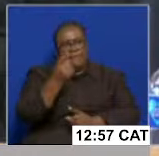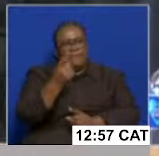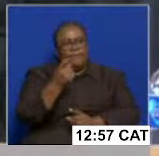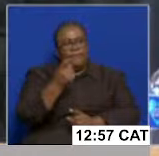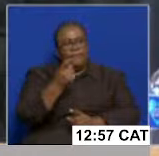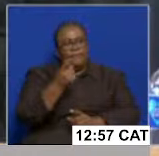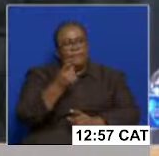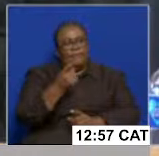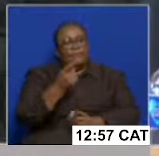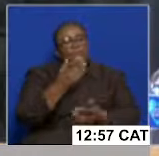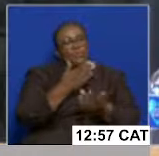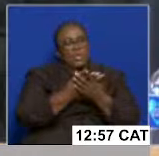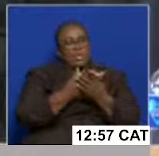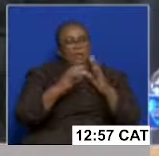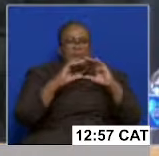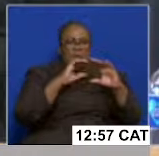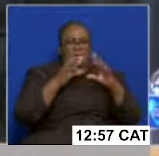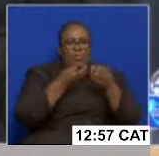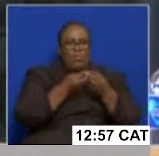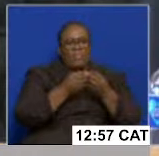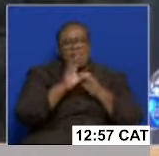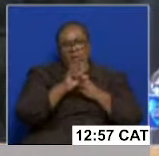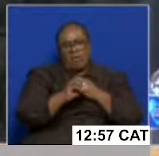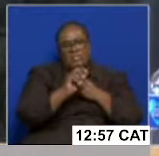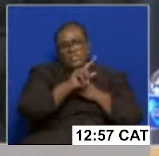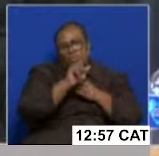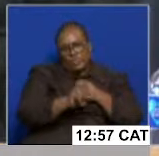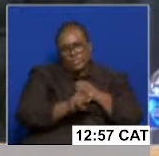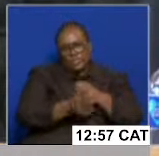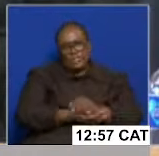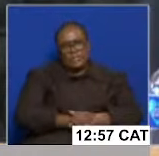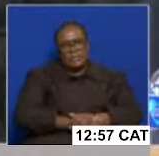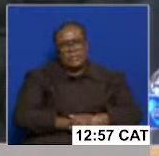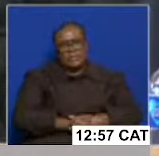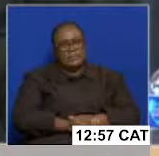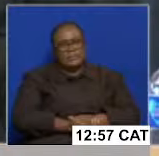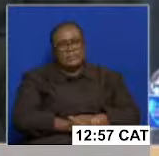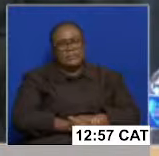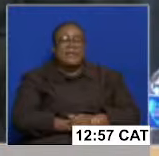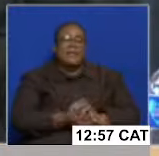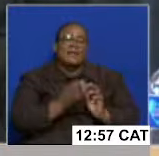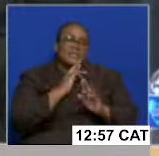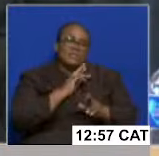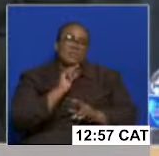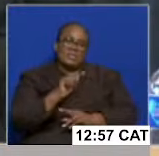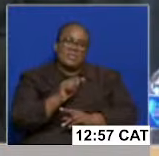to and ask them that question. That's what this response means.